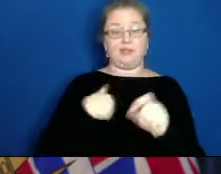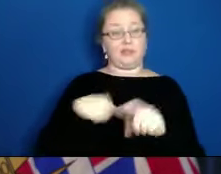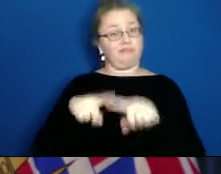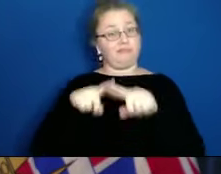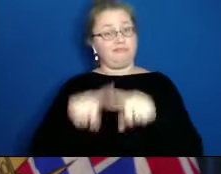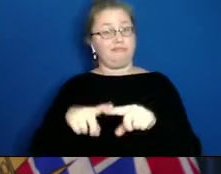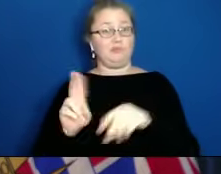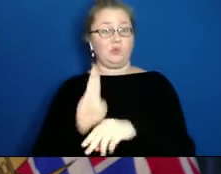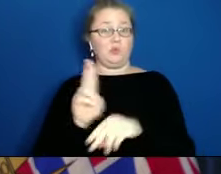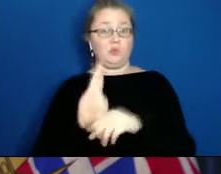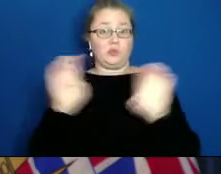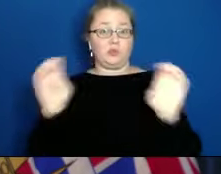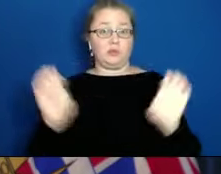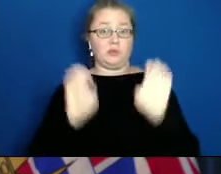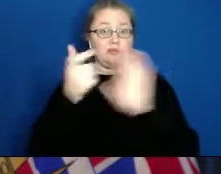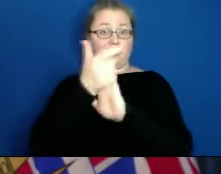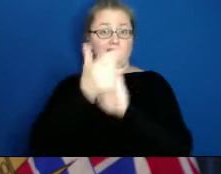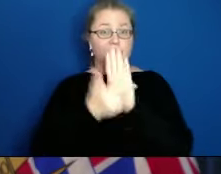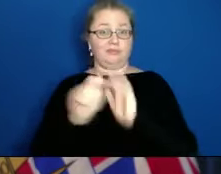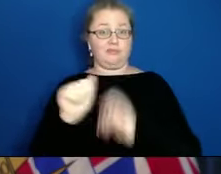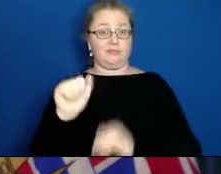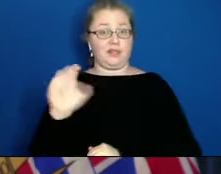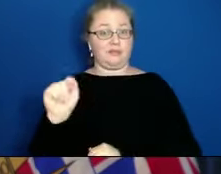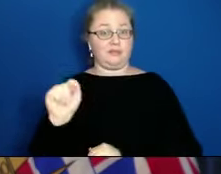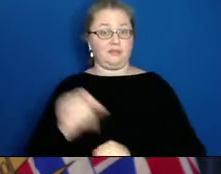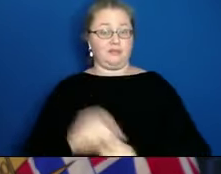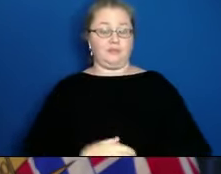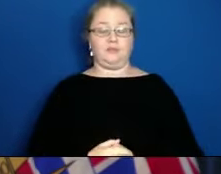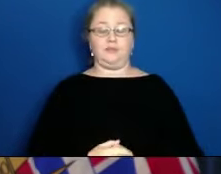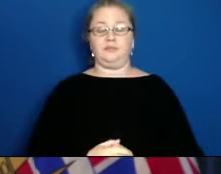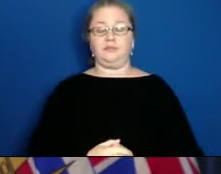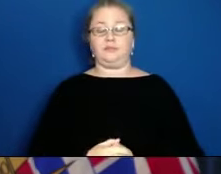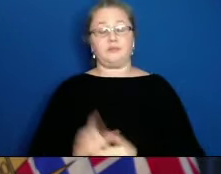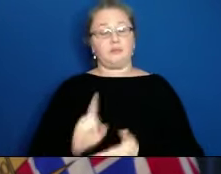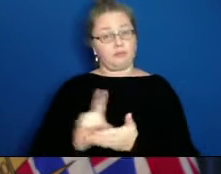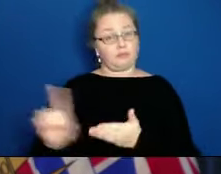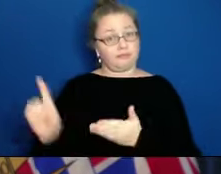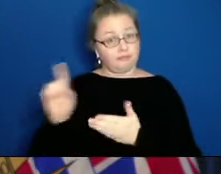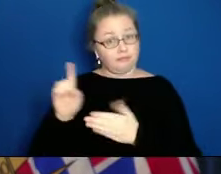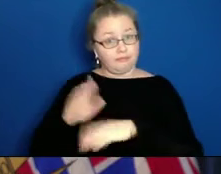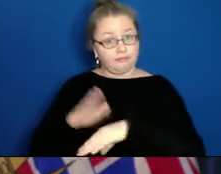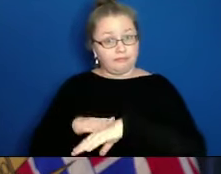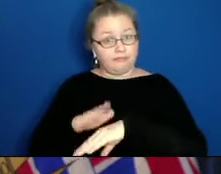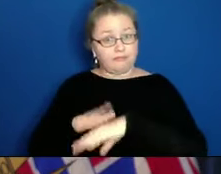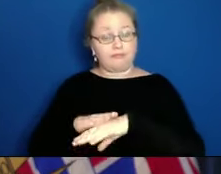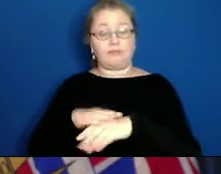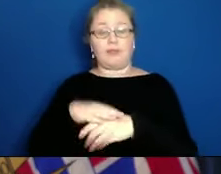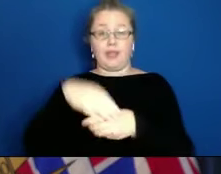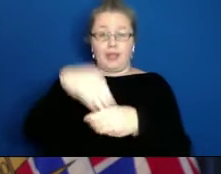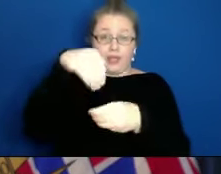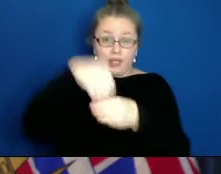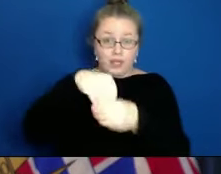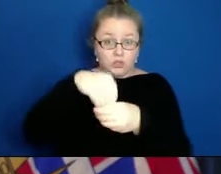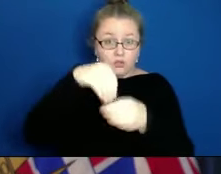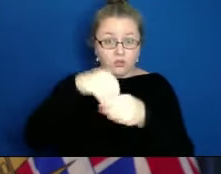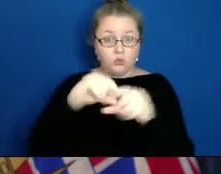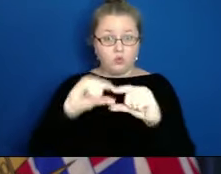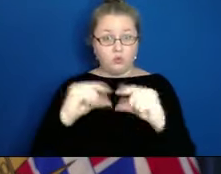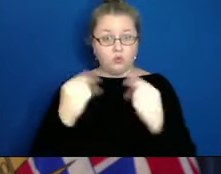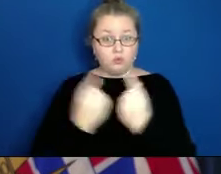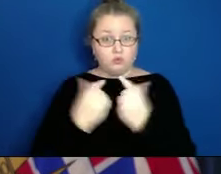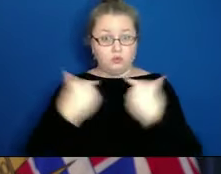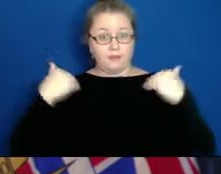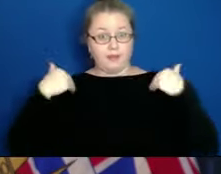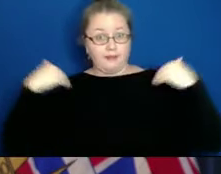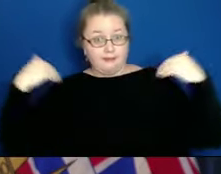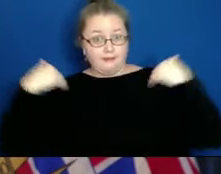As I announced last week, we need to understand and better manage and control indoor group physical activities where we